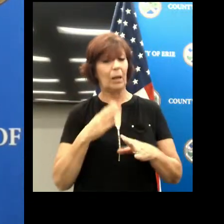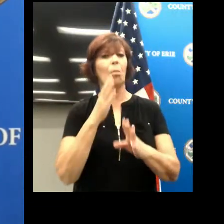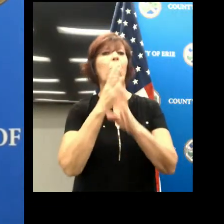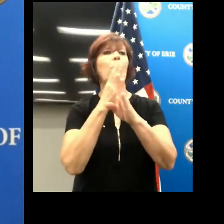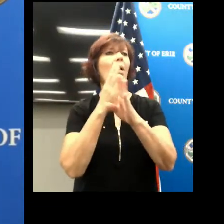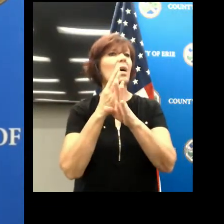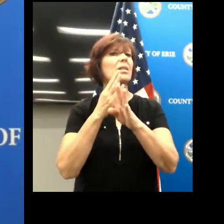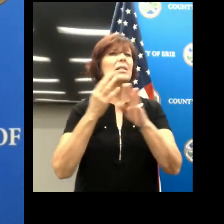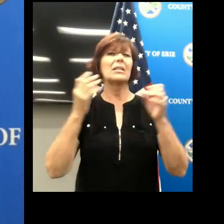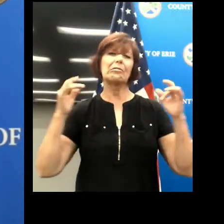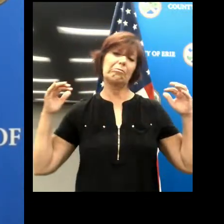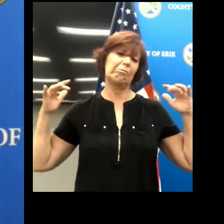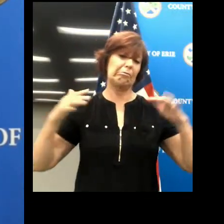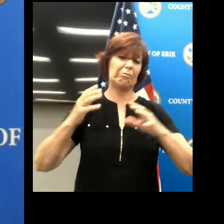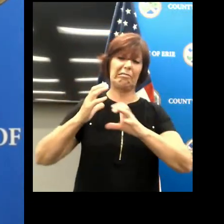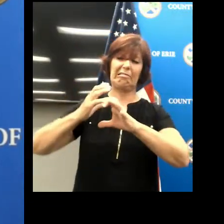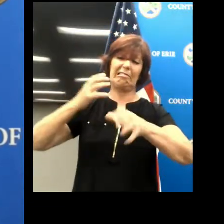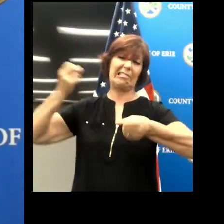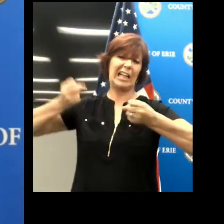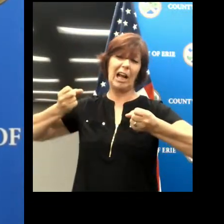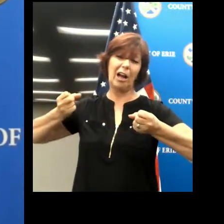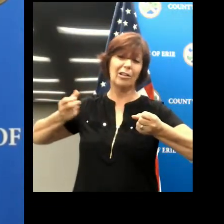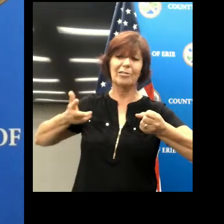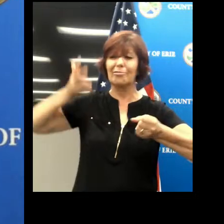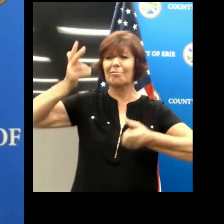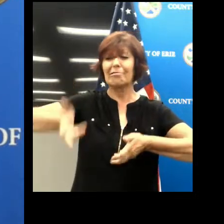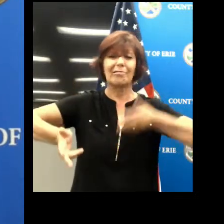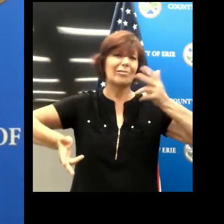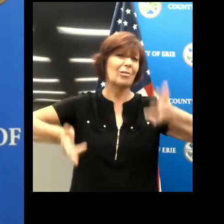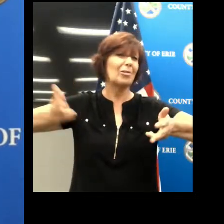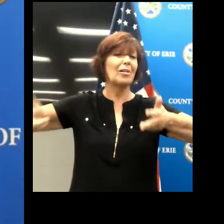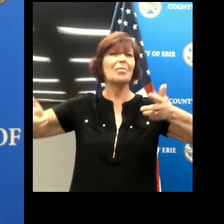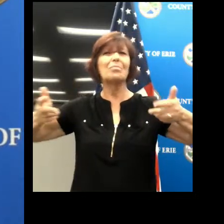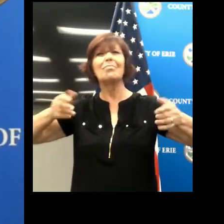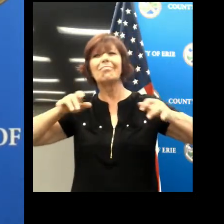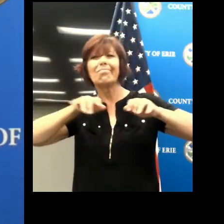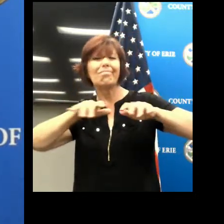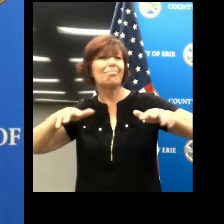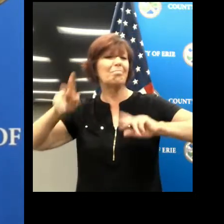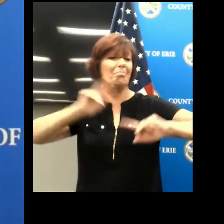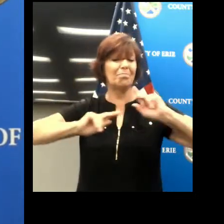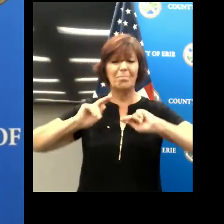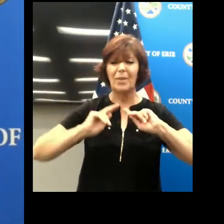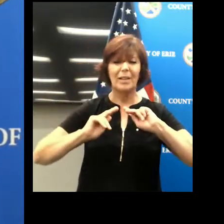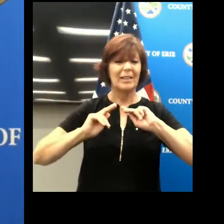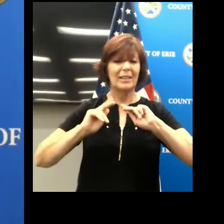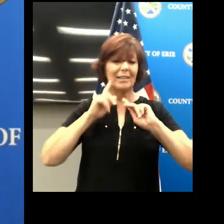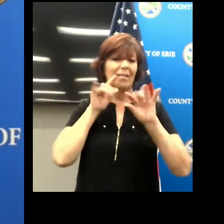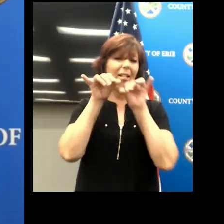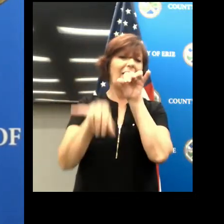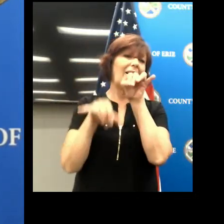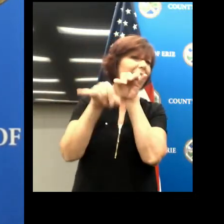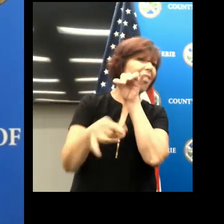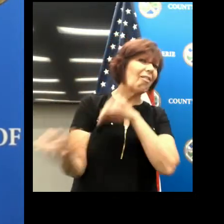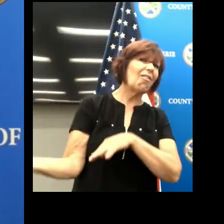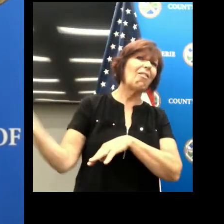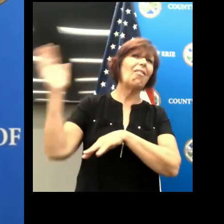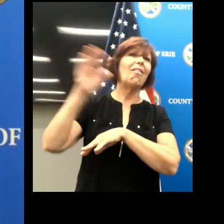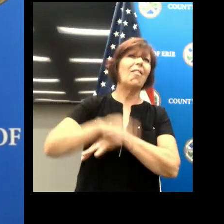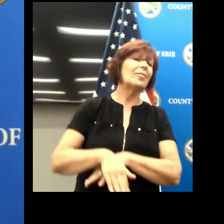and large vehicles coming to these private lots and basically being there for extended